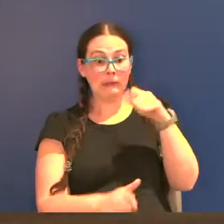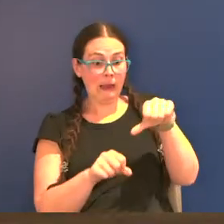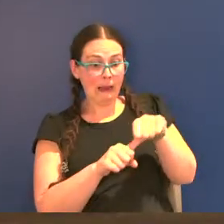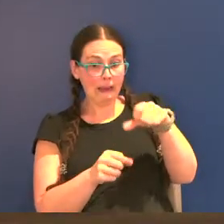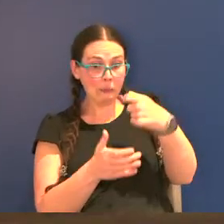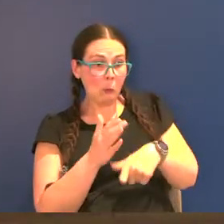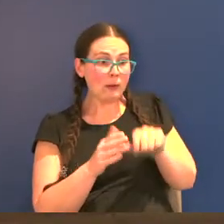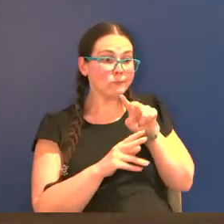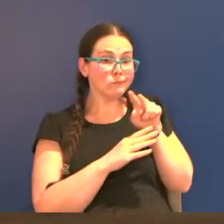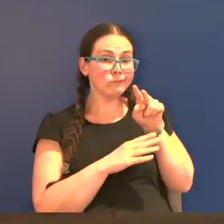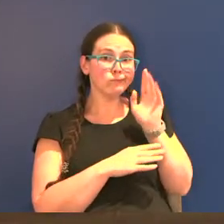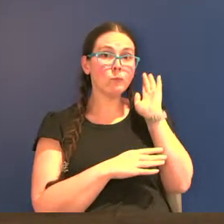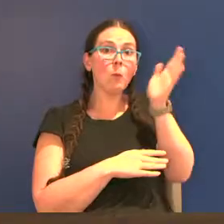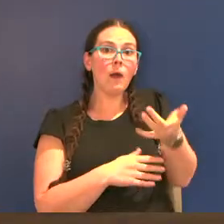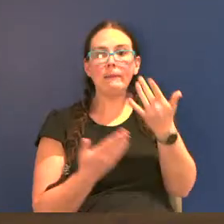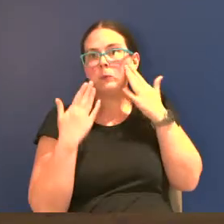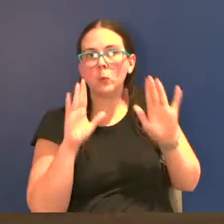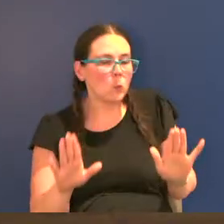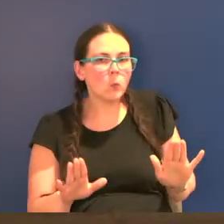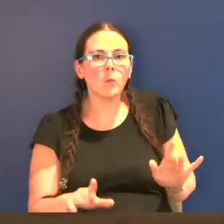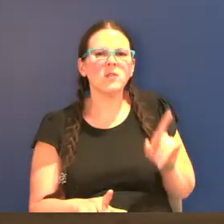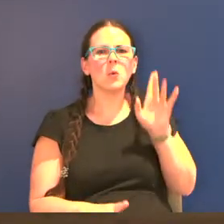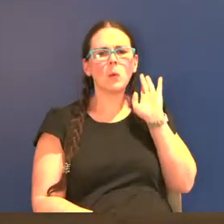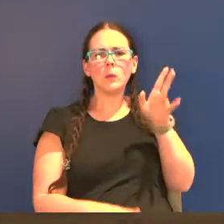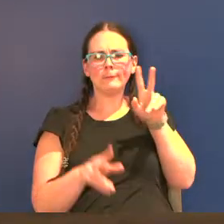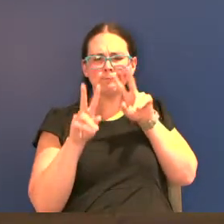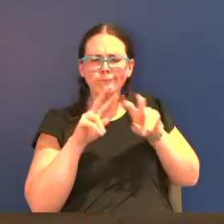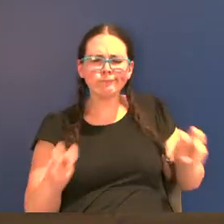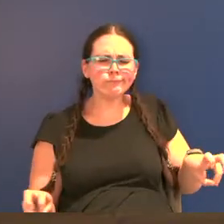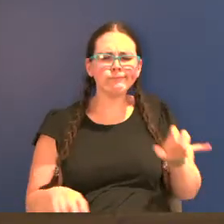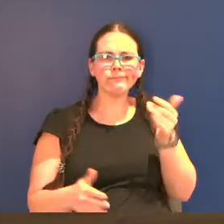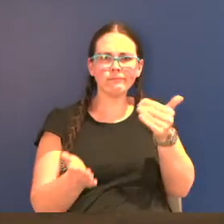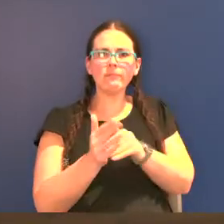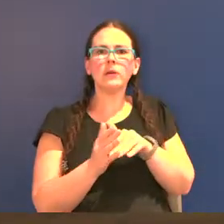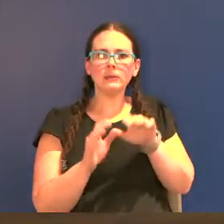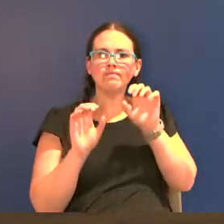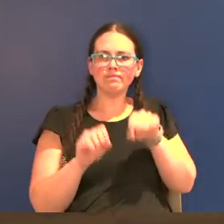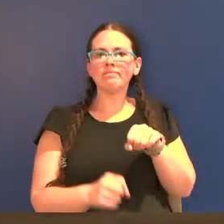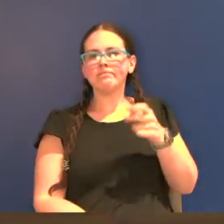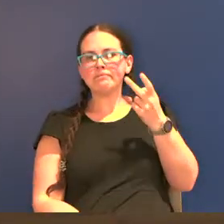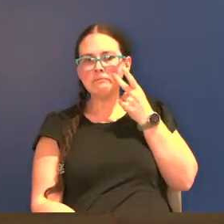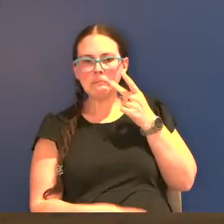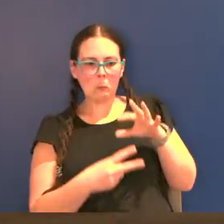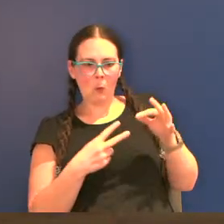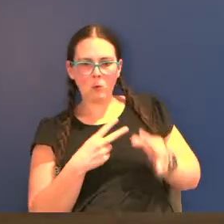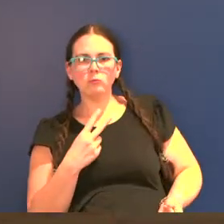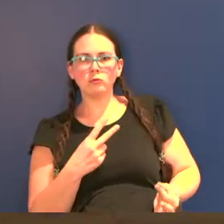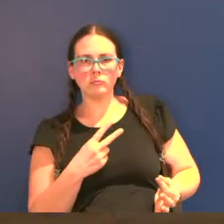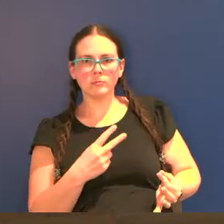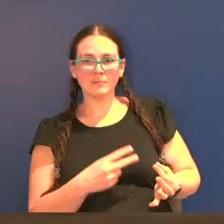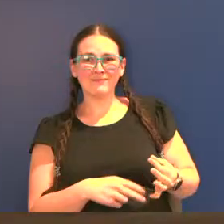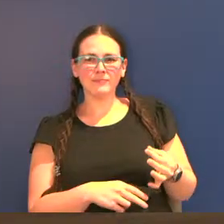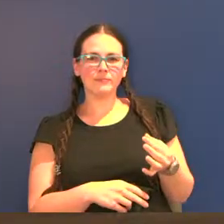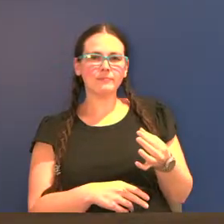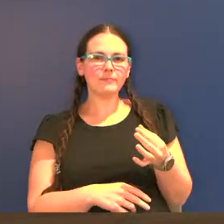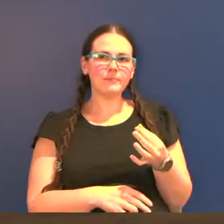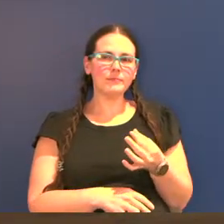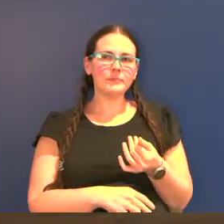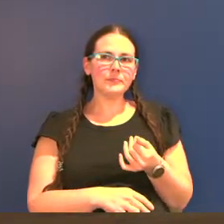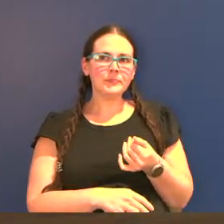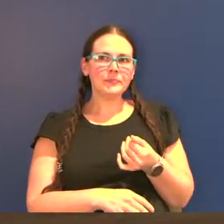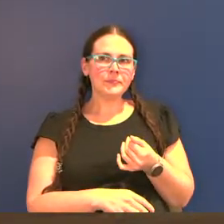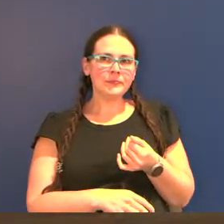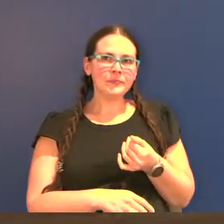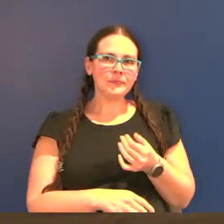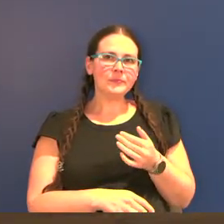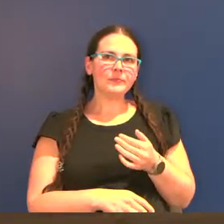do. So that's something that we're certainly going to revisit and bring back some options to the board and just see where we are with our